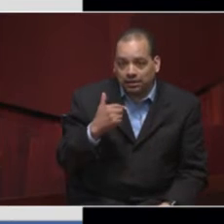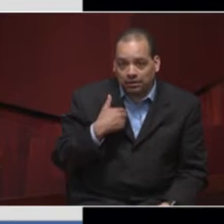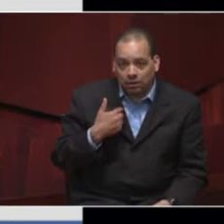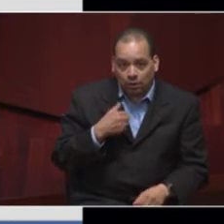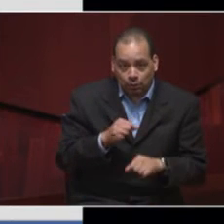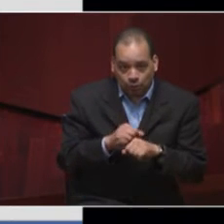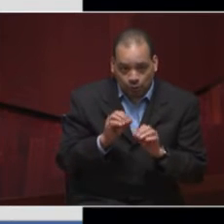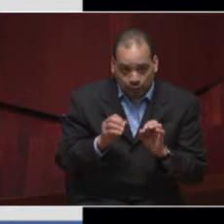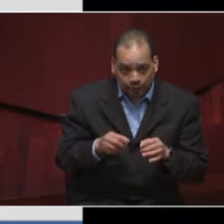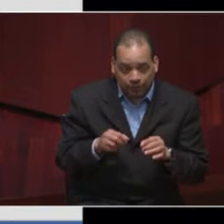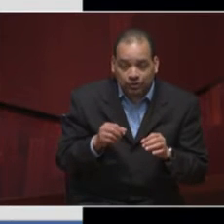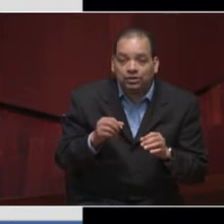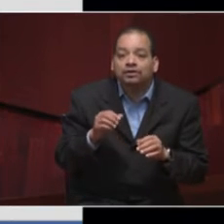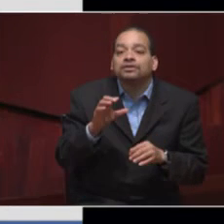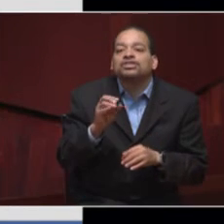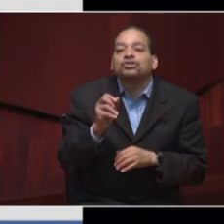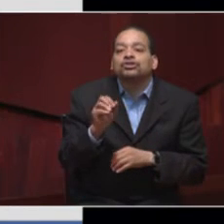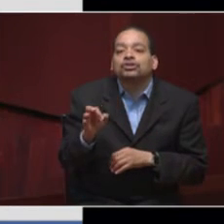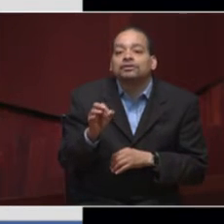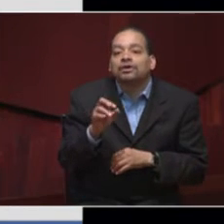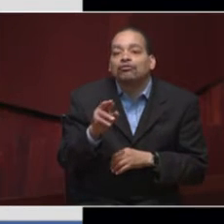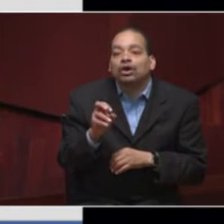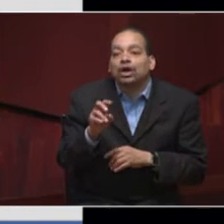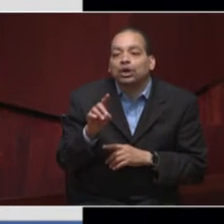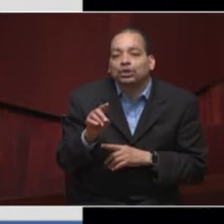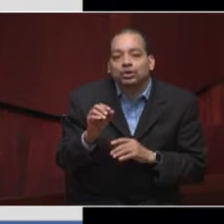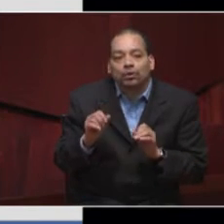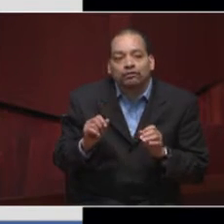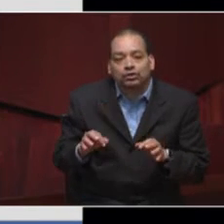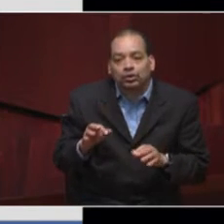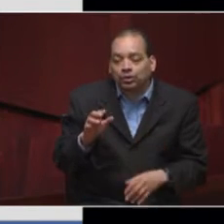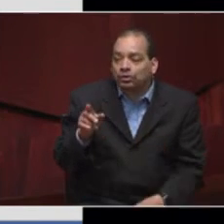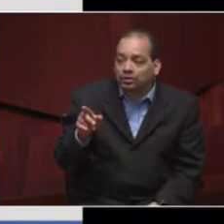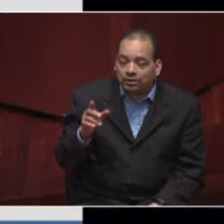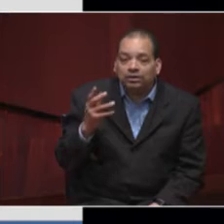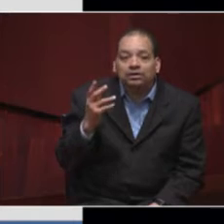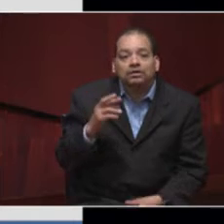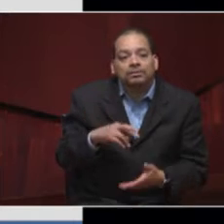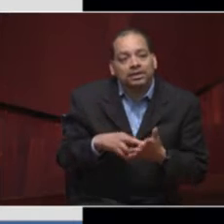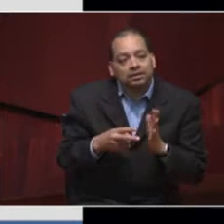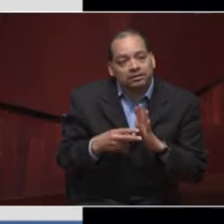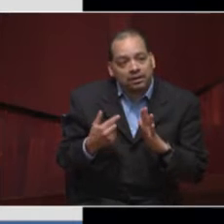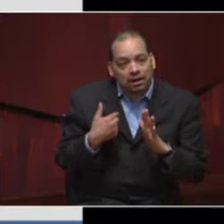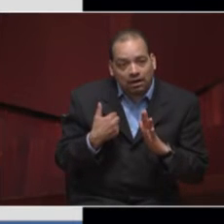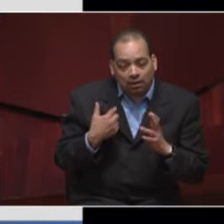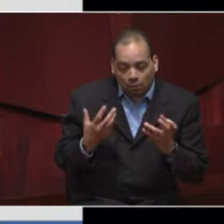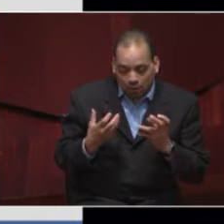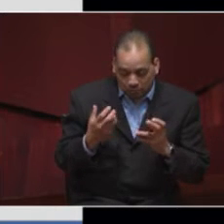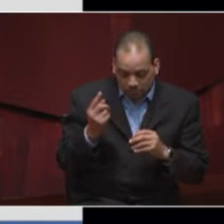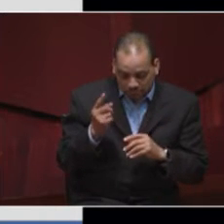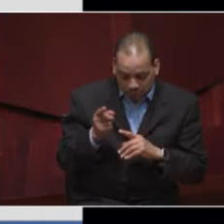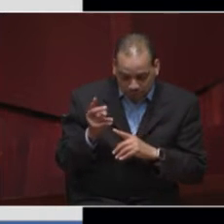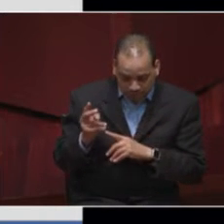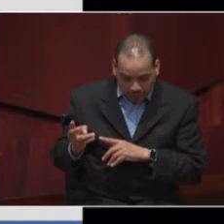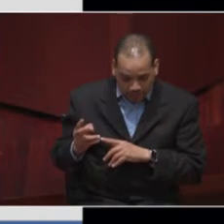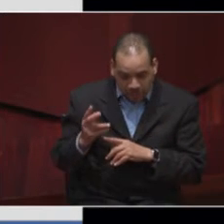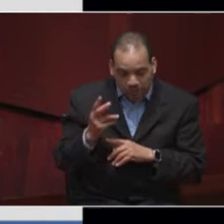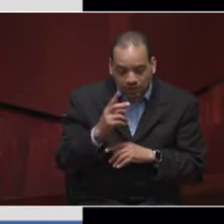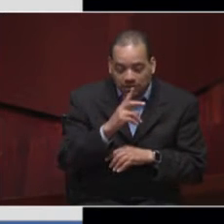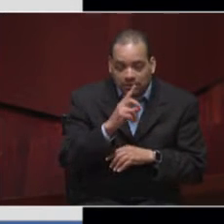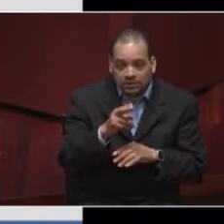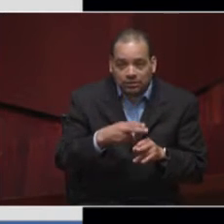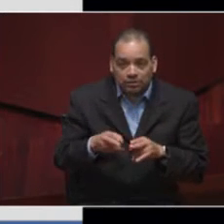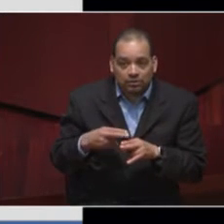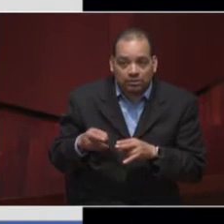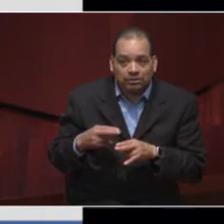Officer, where much of the user adoption activities are managed. And so I'd just like to take a few moments here, just very briefly, and go